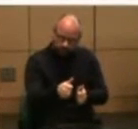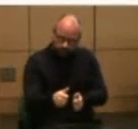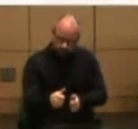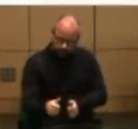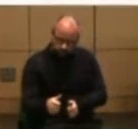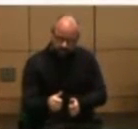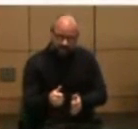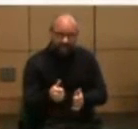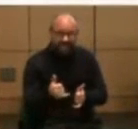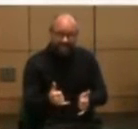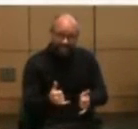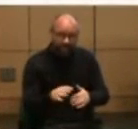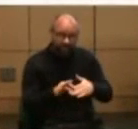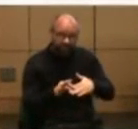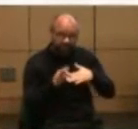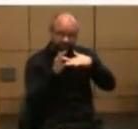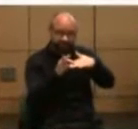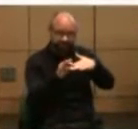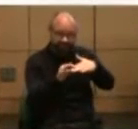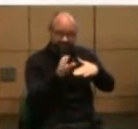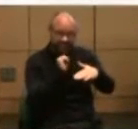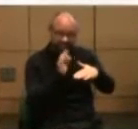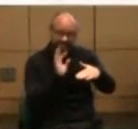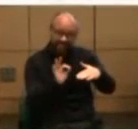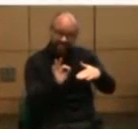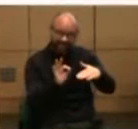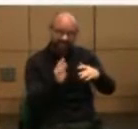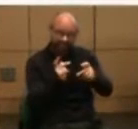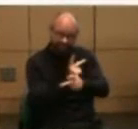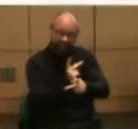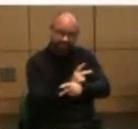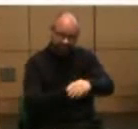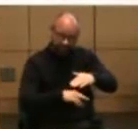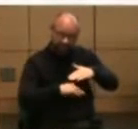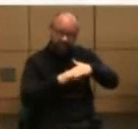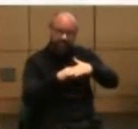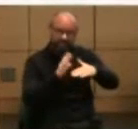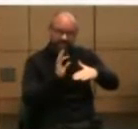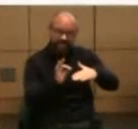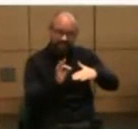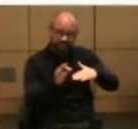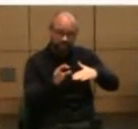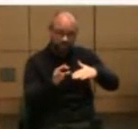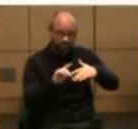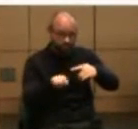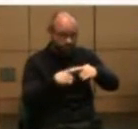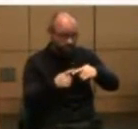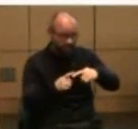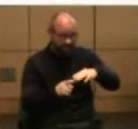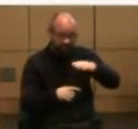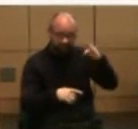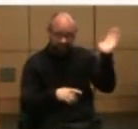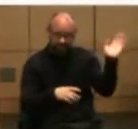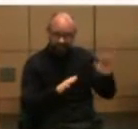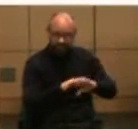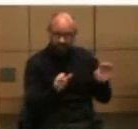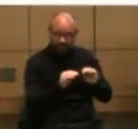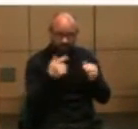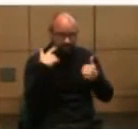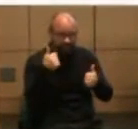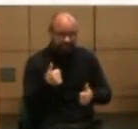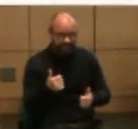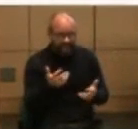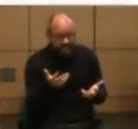age 9 they can still progress. So I don't know that we have come to an upper limit when they're no longer at risk for hearing